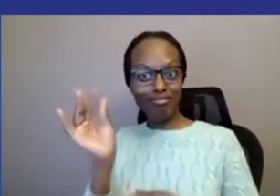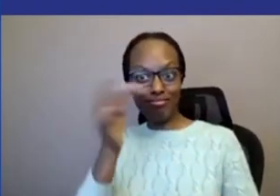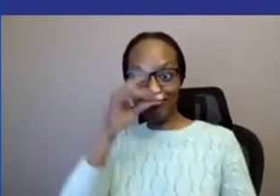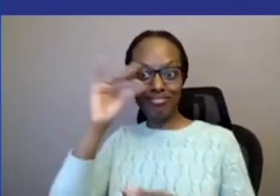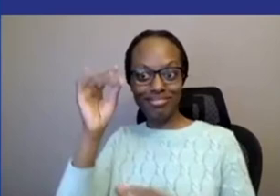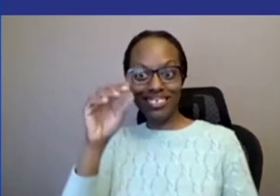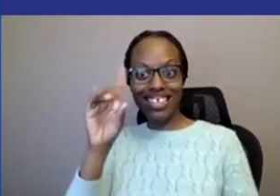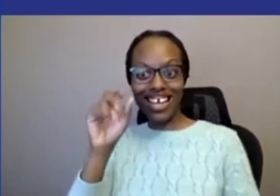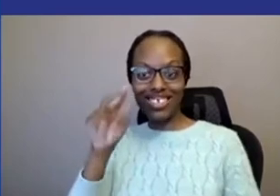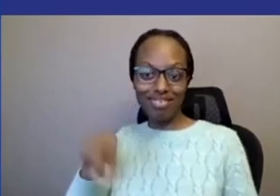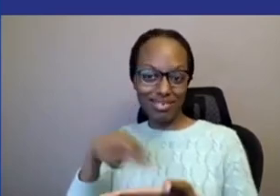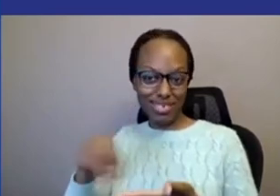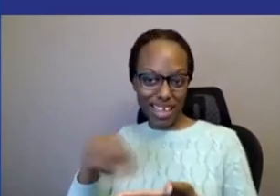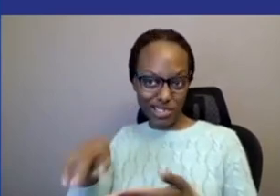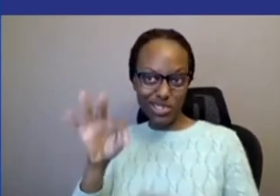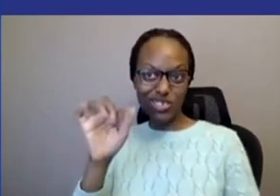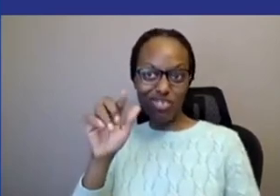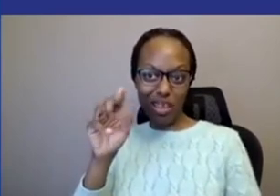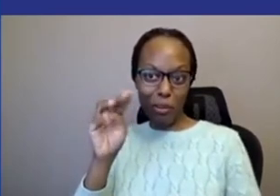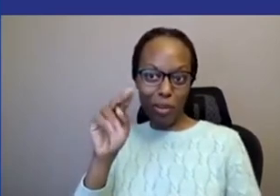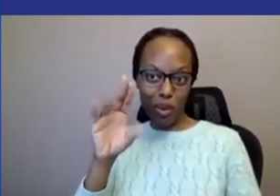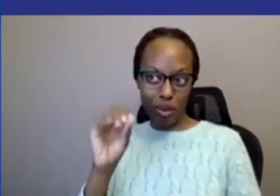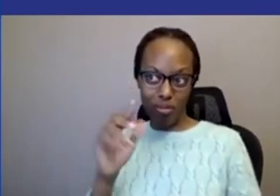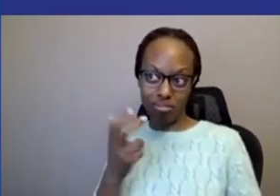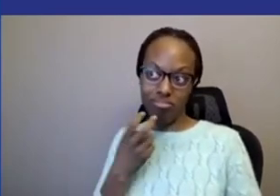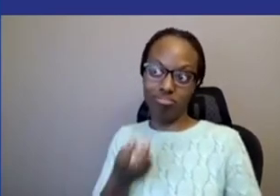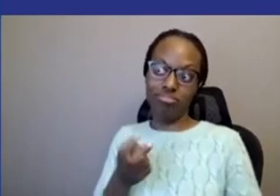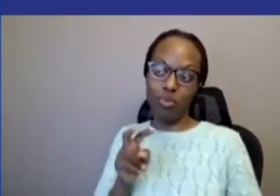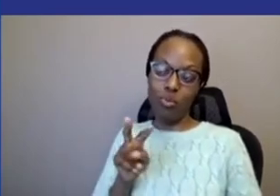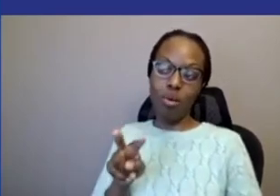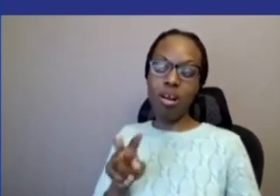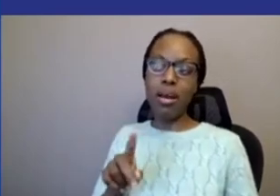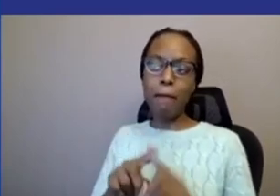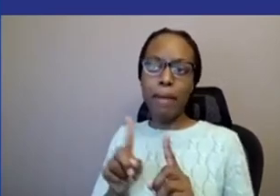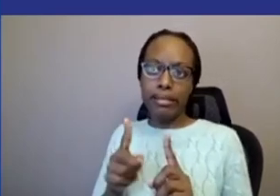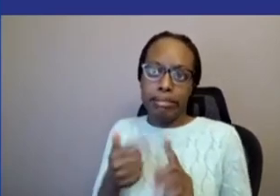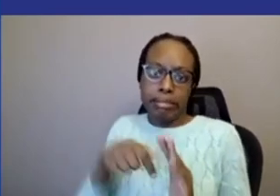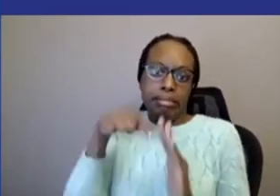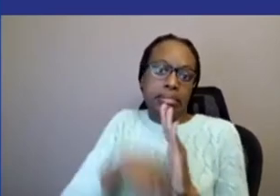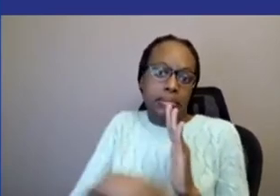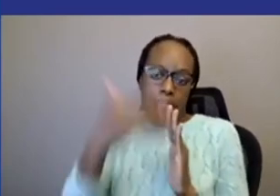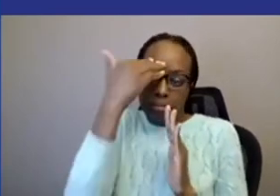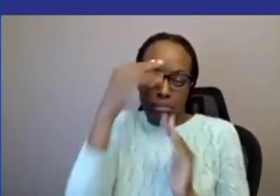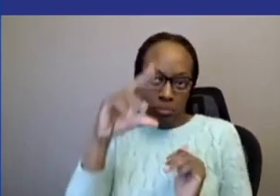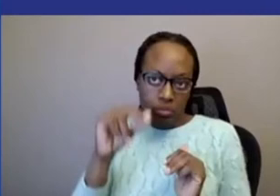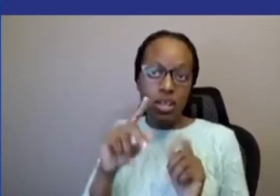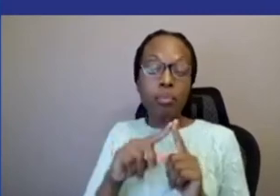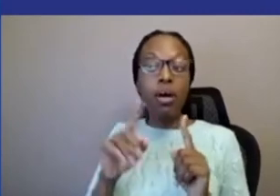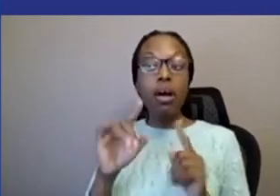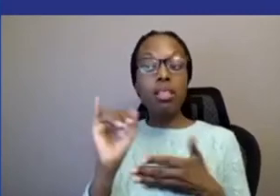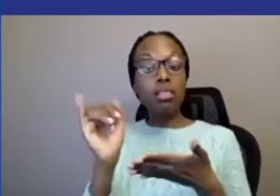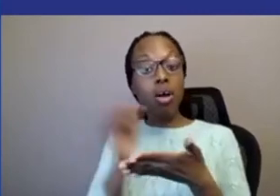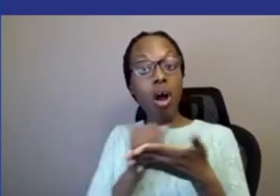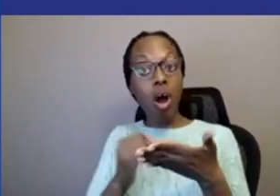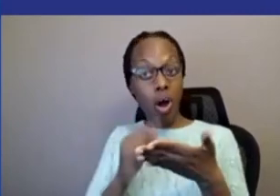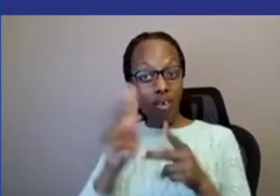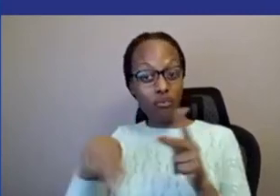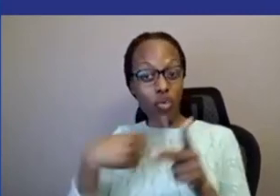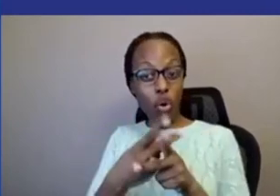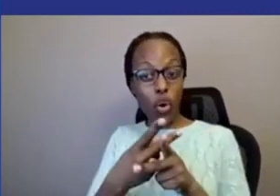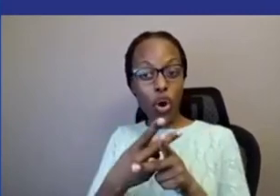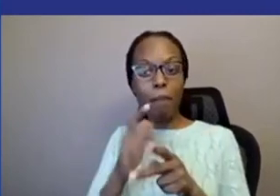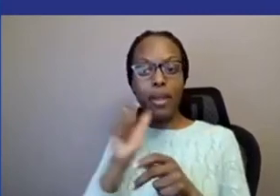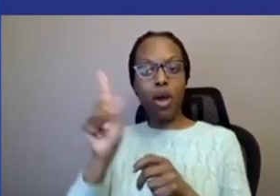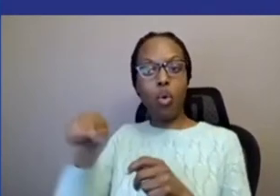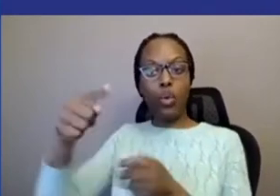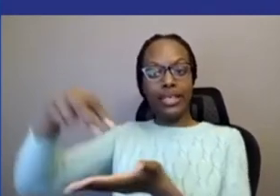But I was saying that, you know, it's an art form that is not only the dance, but it's the dance and the